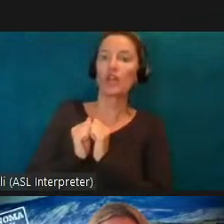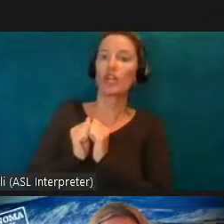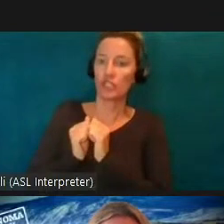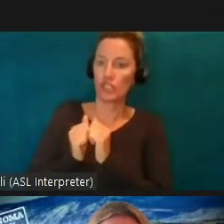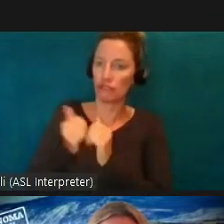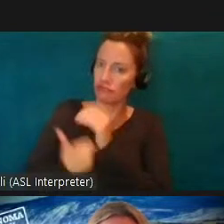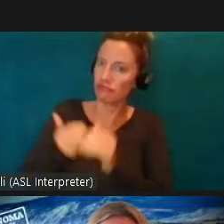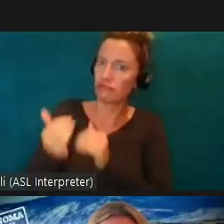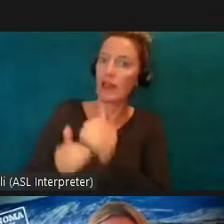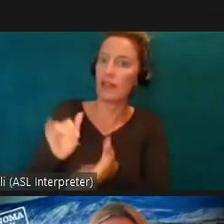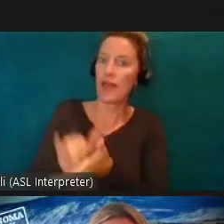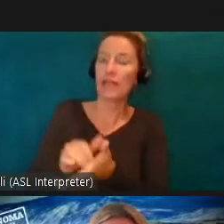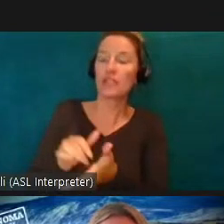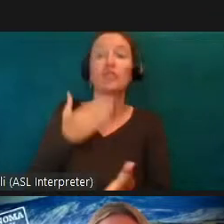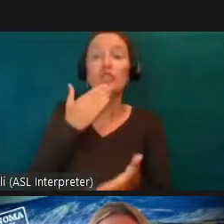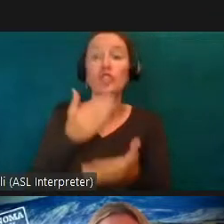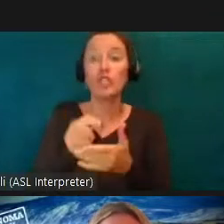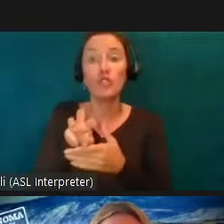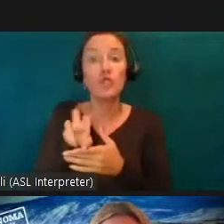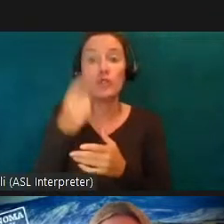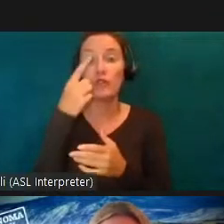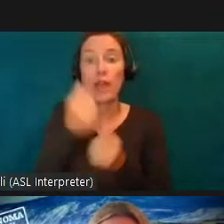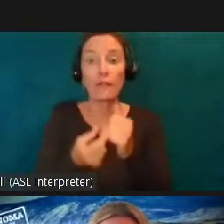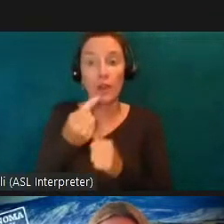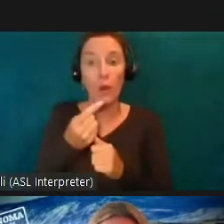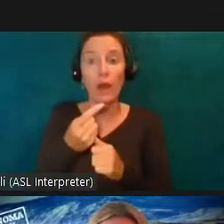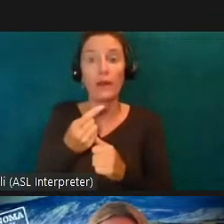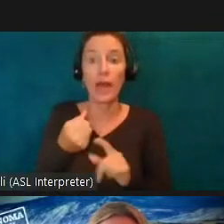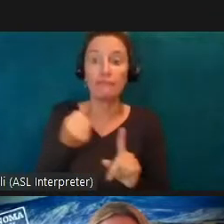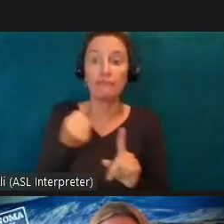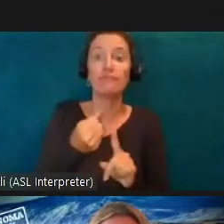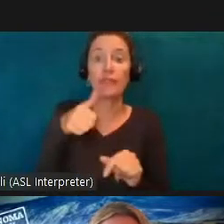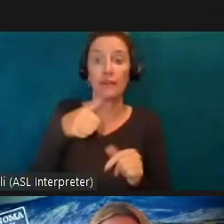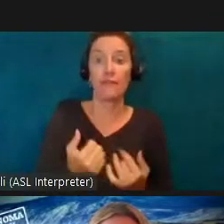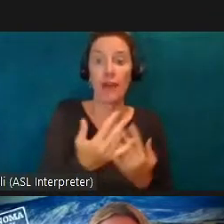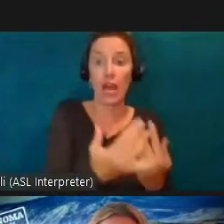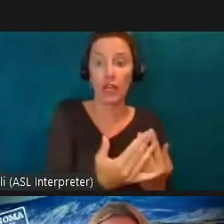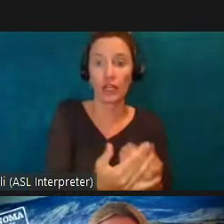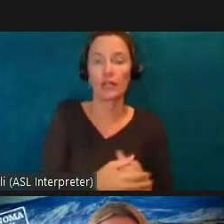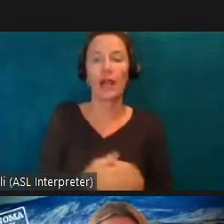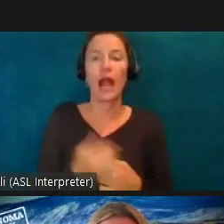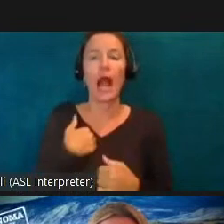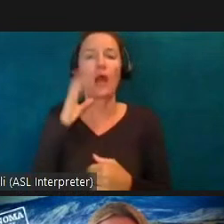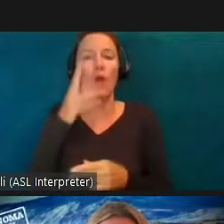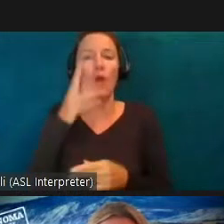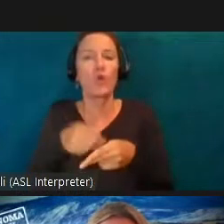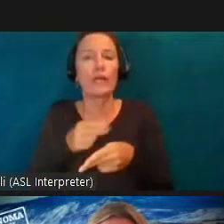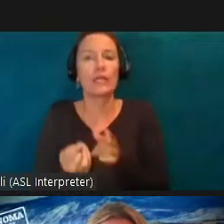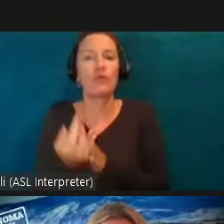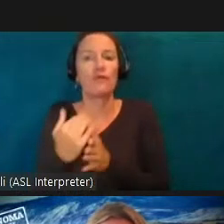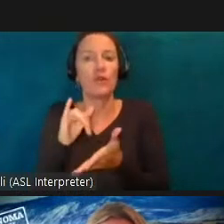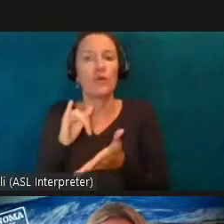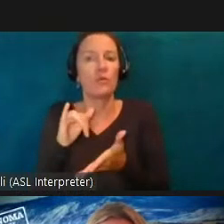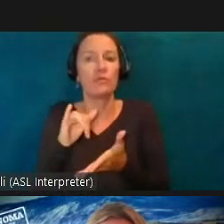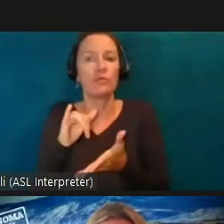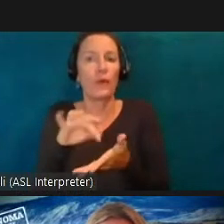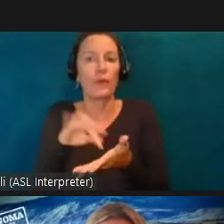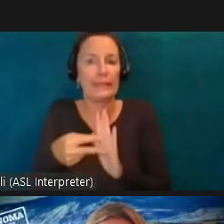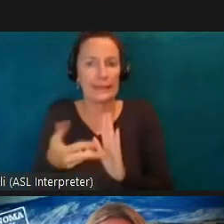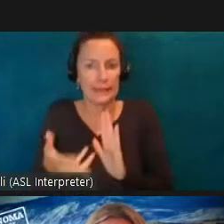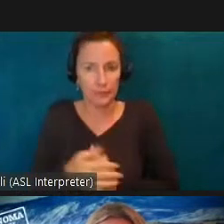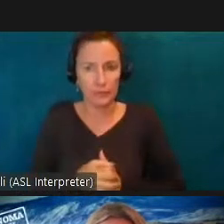This is good news for everybody who's affected by the fire. I'll just quickly review what it does. Individuals